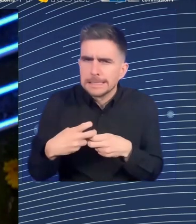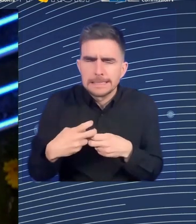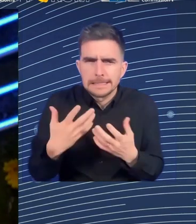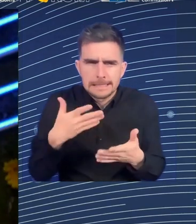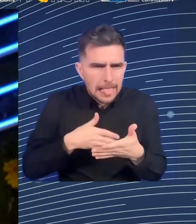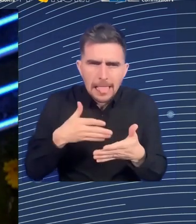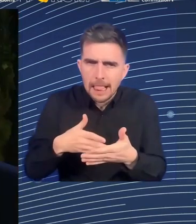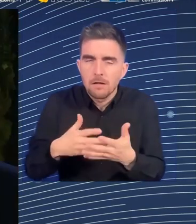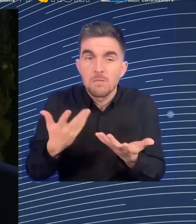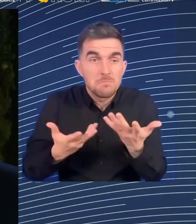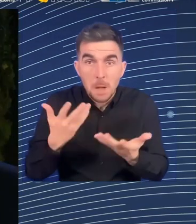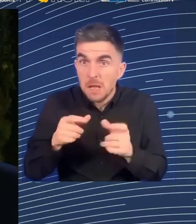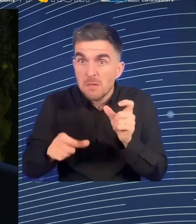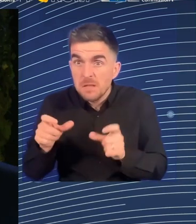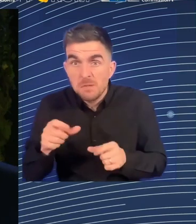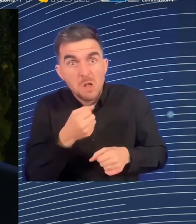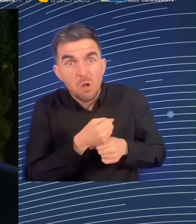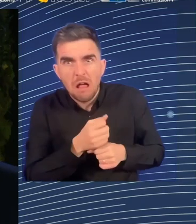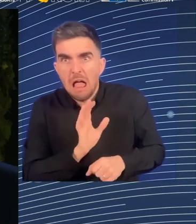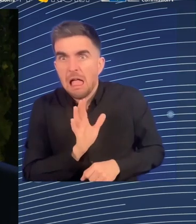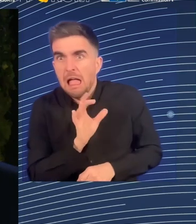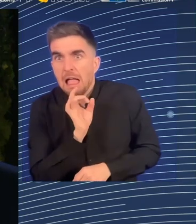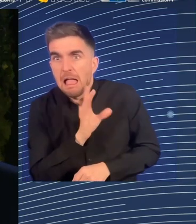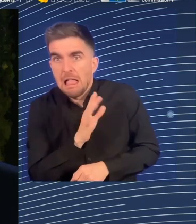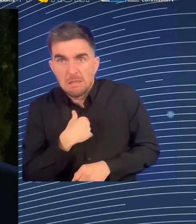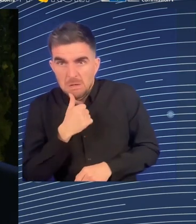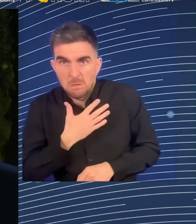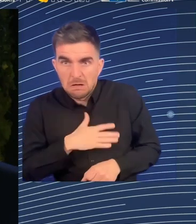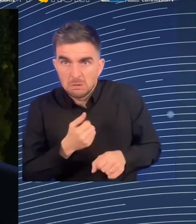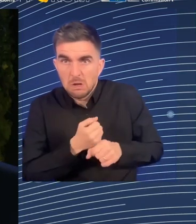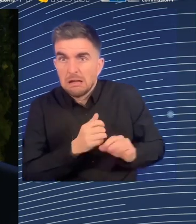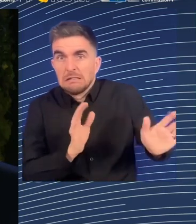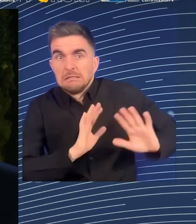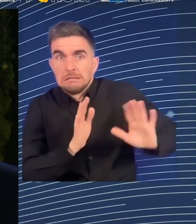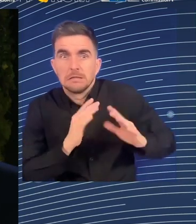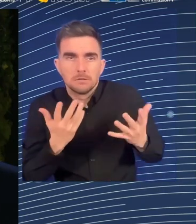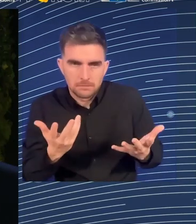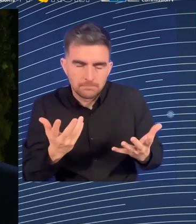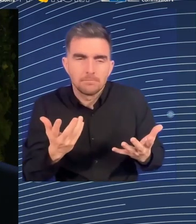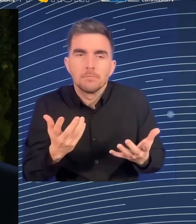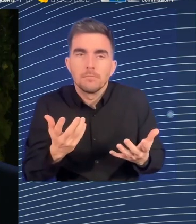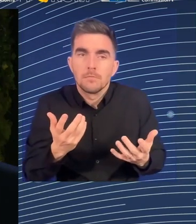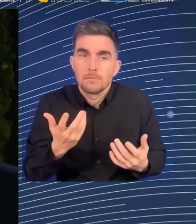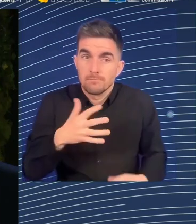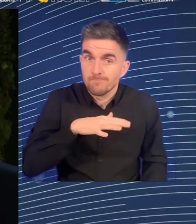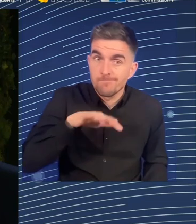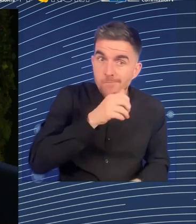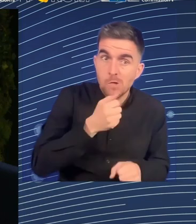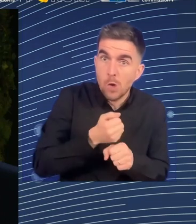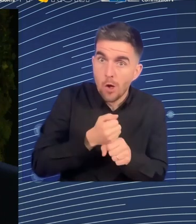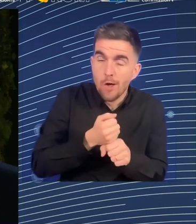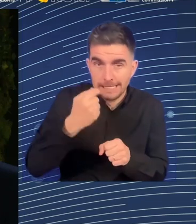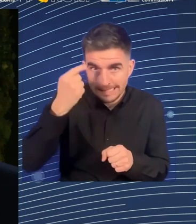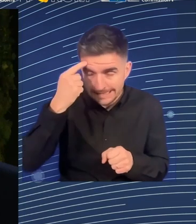are hiring, to really identify this and to focus on those skills in their